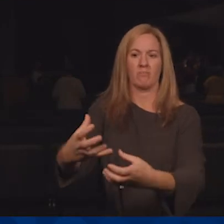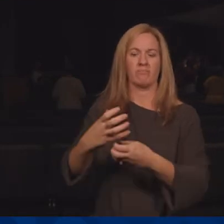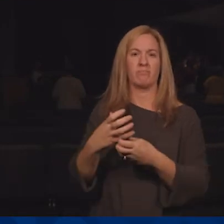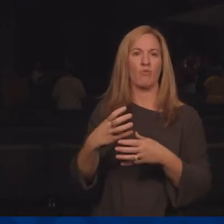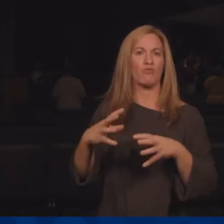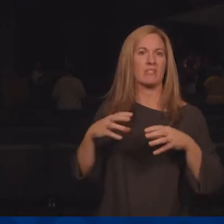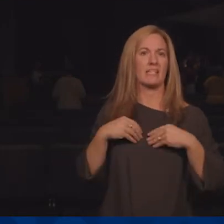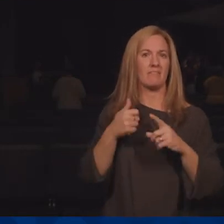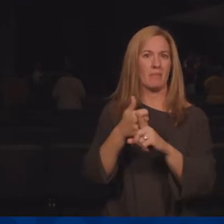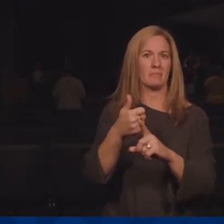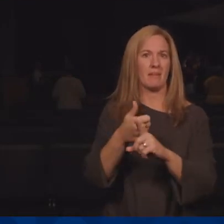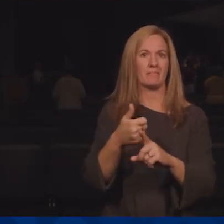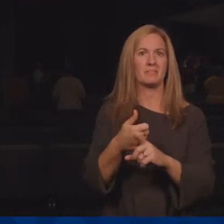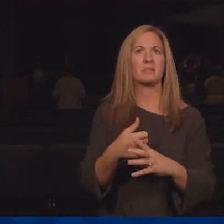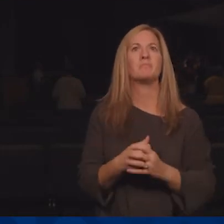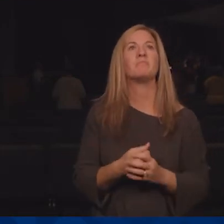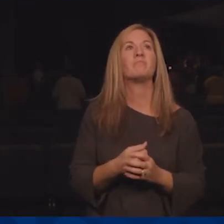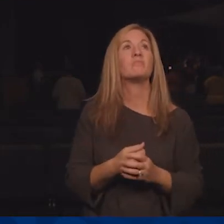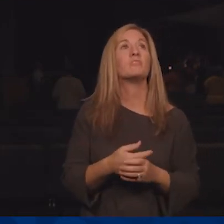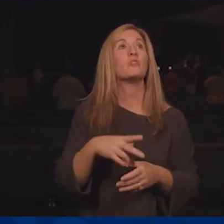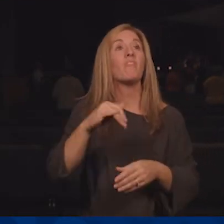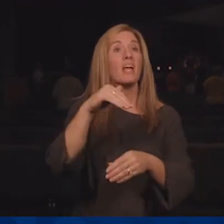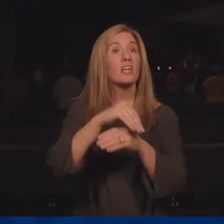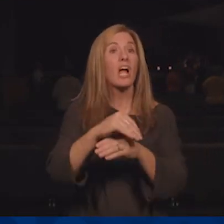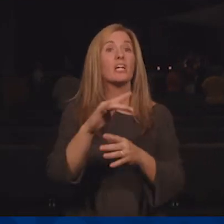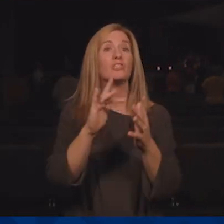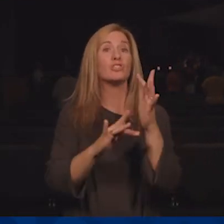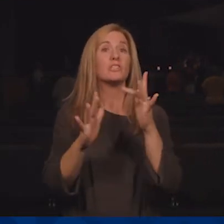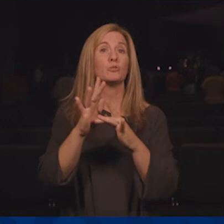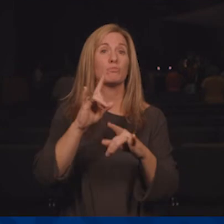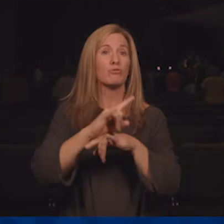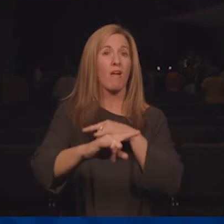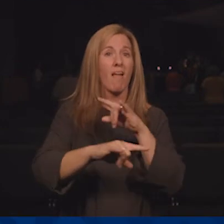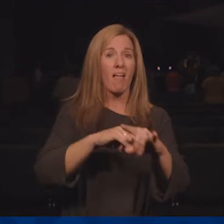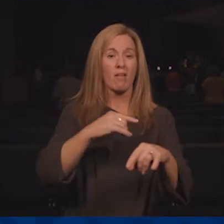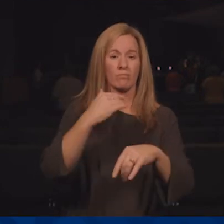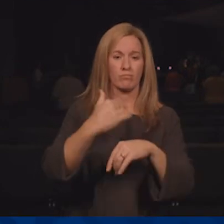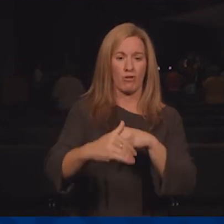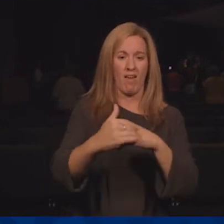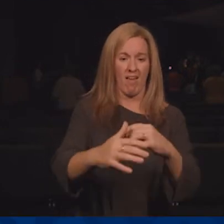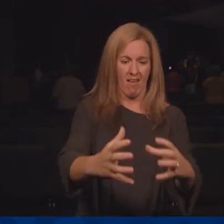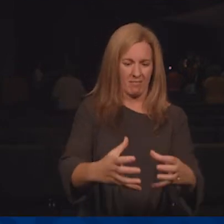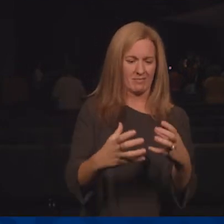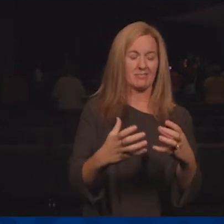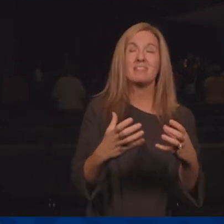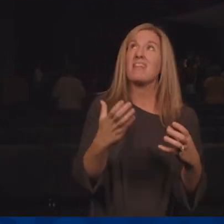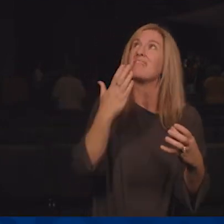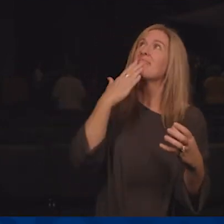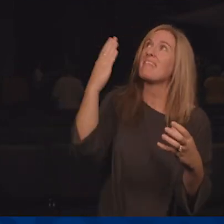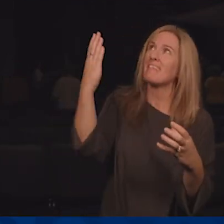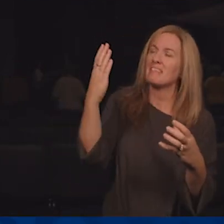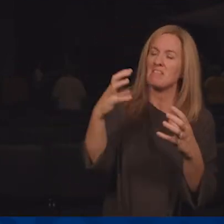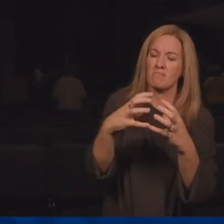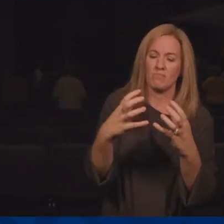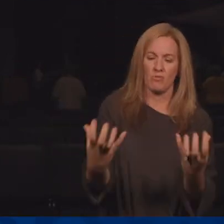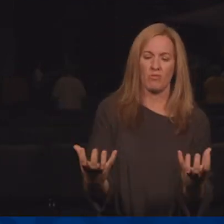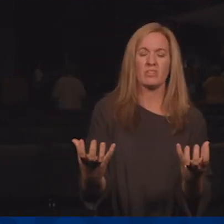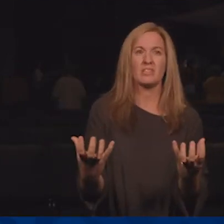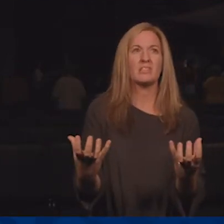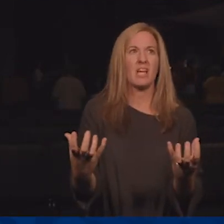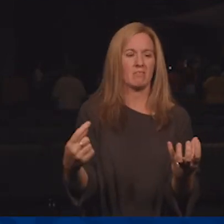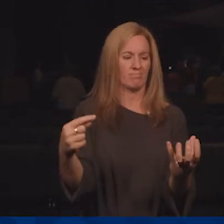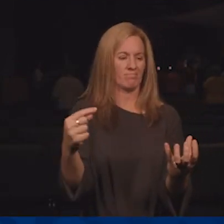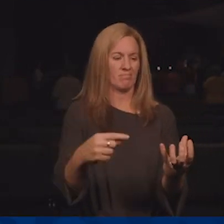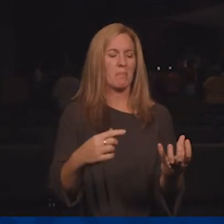On the night our Lord Jesus was betrayed, he took the bread, and after giving thanks, he broke it and